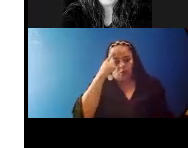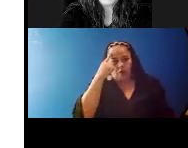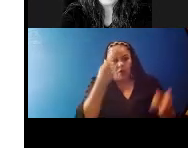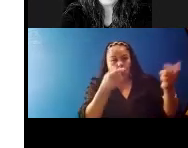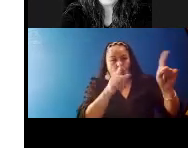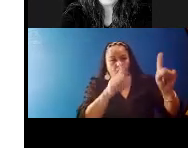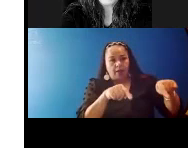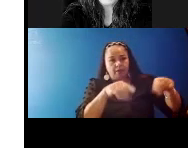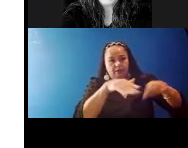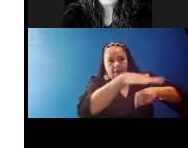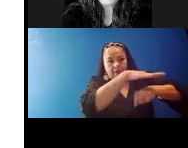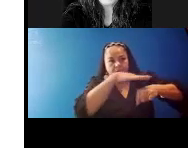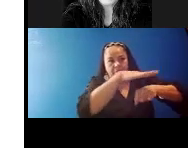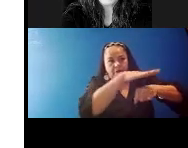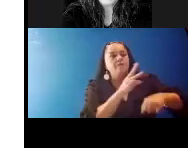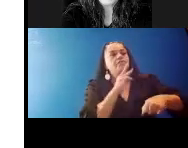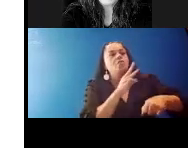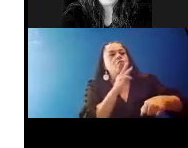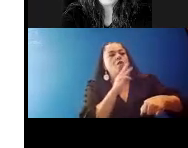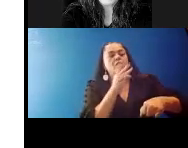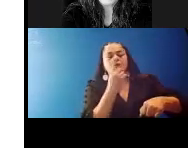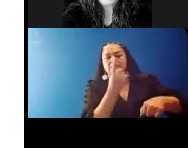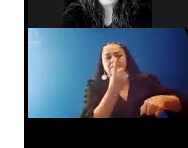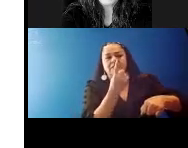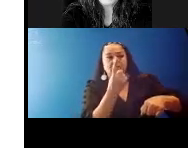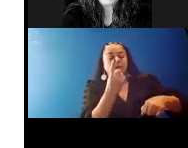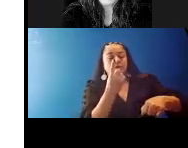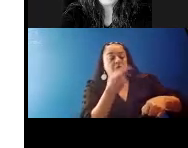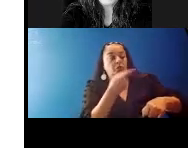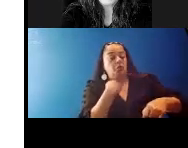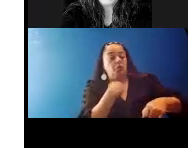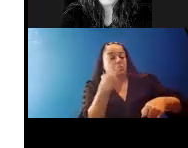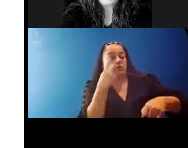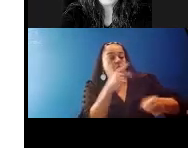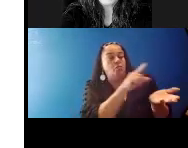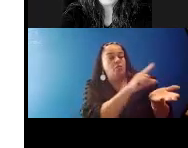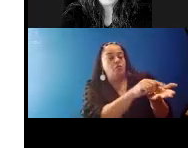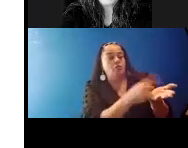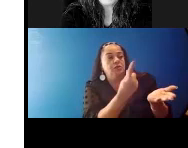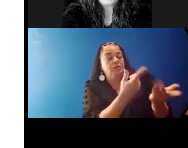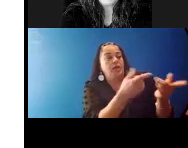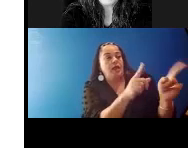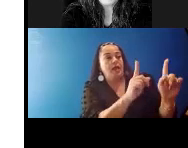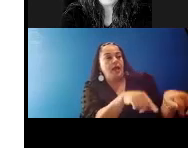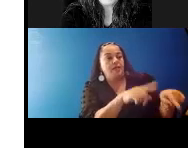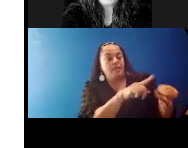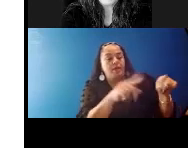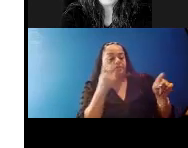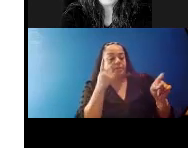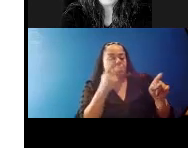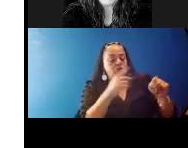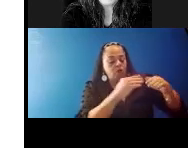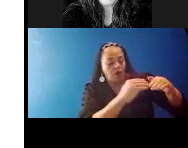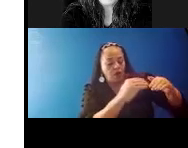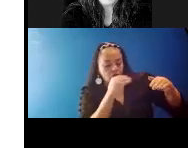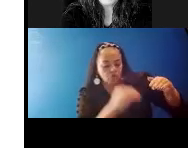we all see it. It may be something that was newsworthy, it caught our attention. There's that thing that happens. And then we look just underneath that,